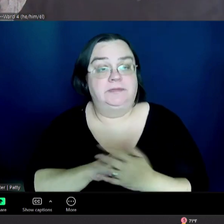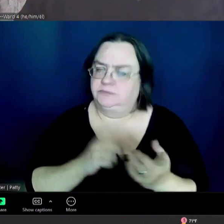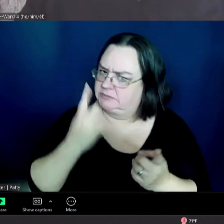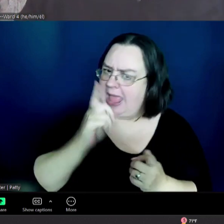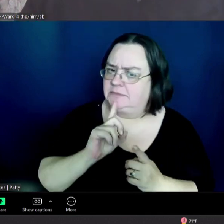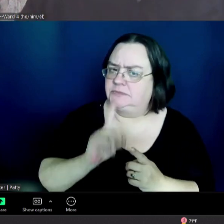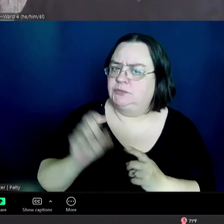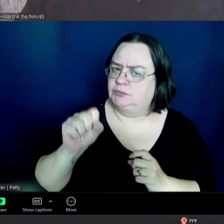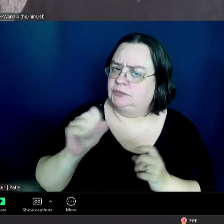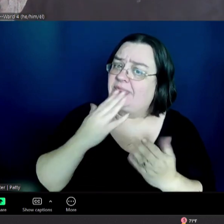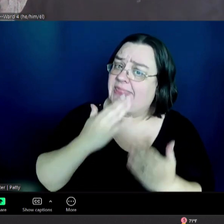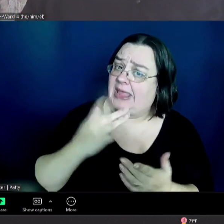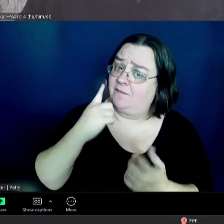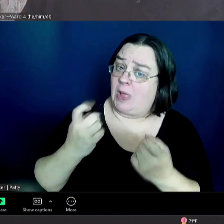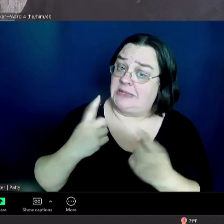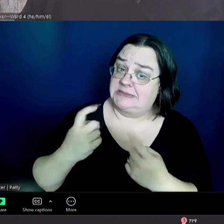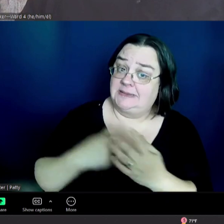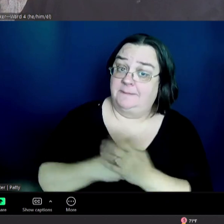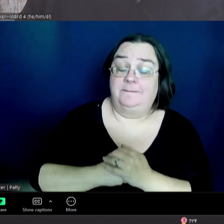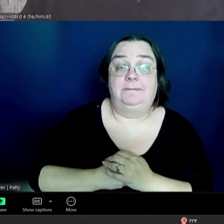Thank you for the questions.